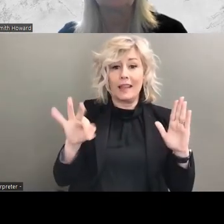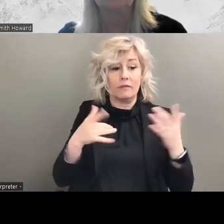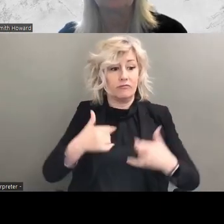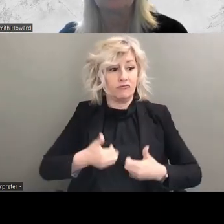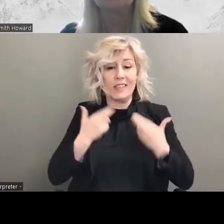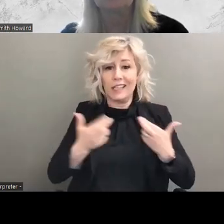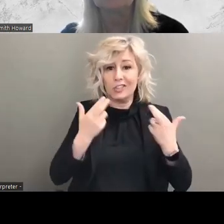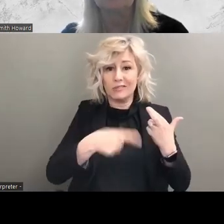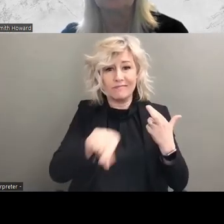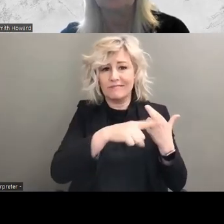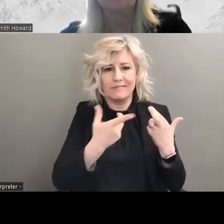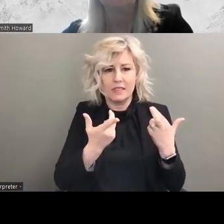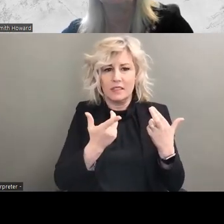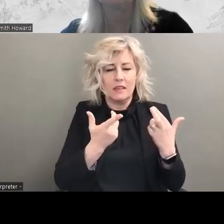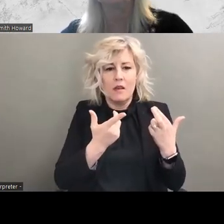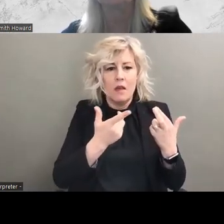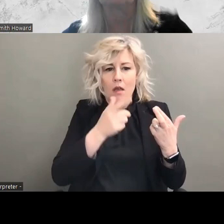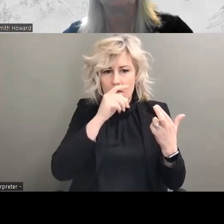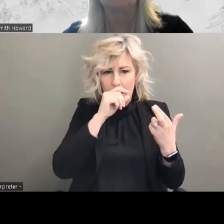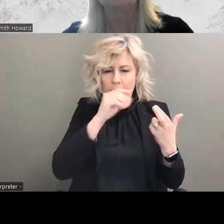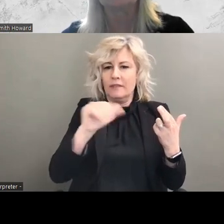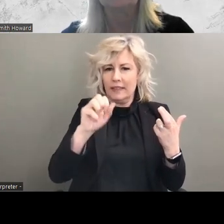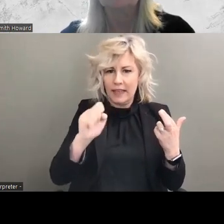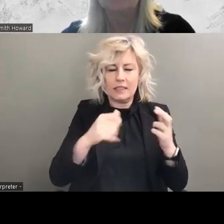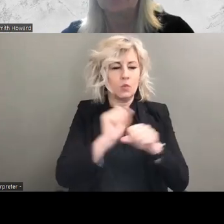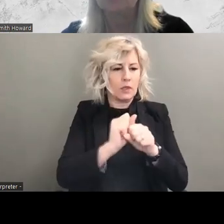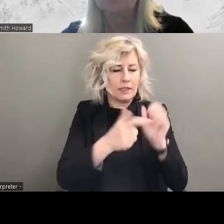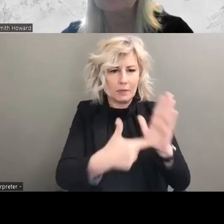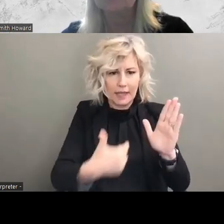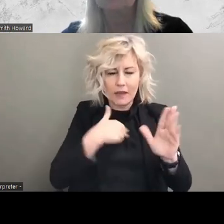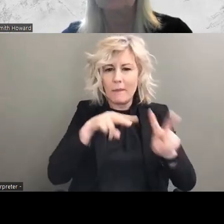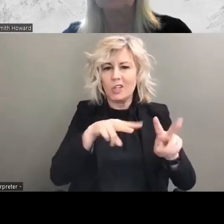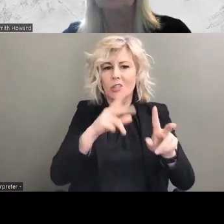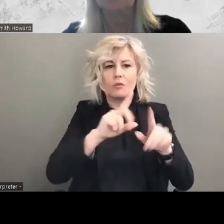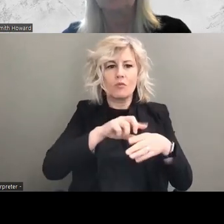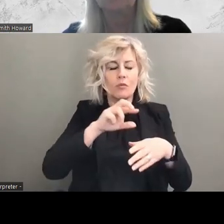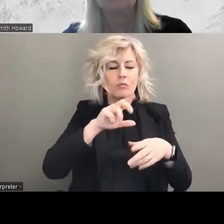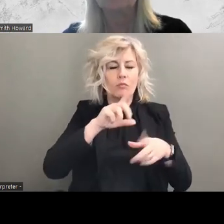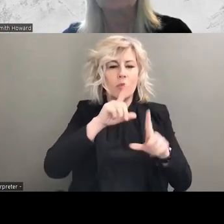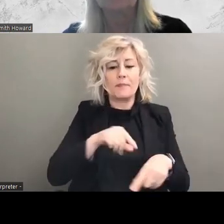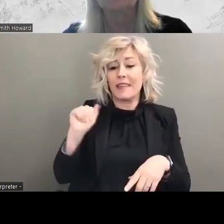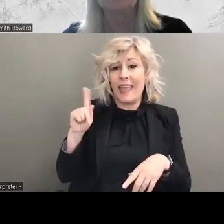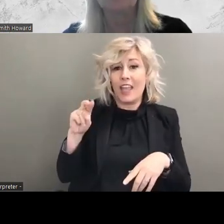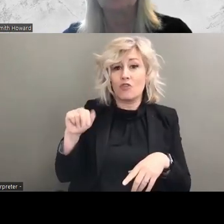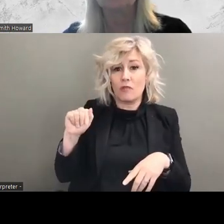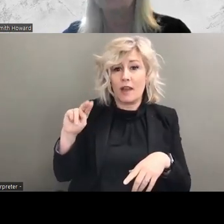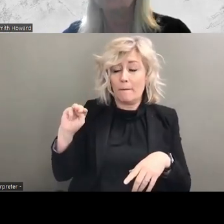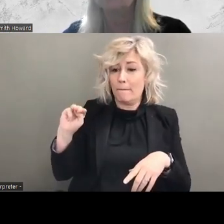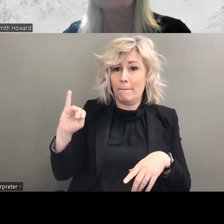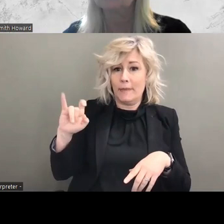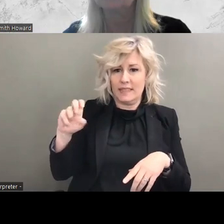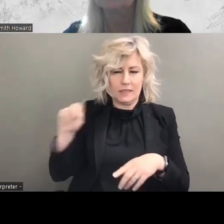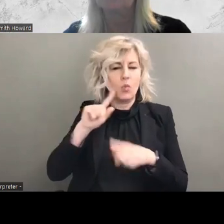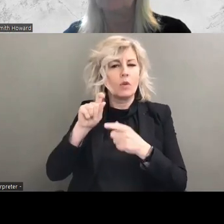youth through PNA casework examples and monitoring reports. And Andrea Mixon, who will follow me as the next speaker, will talk